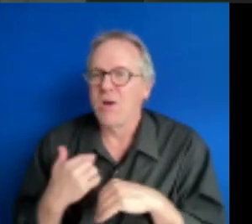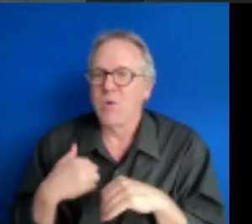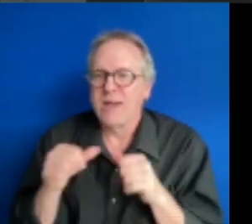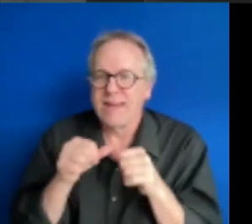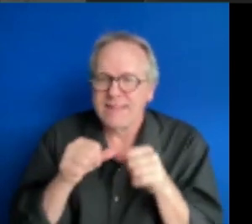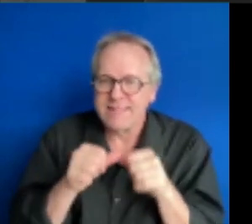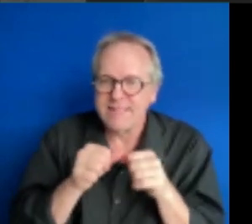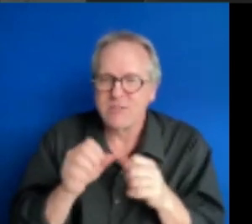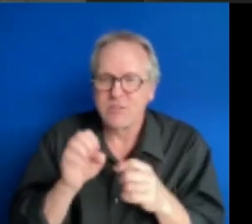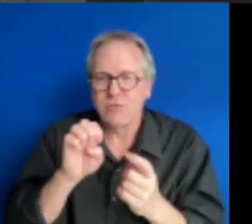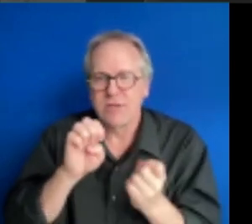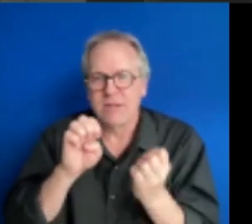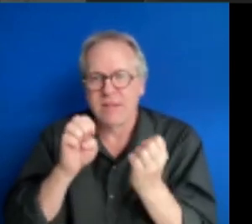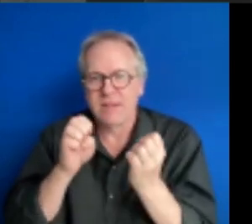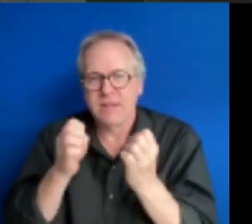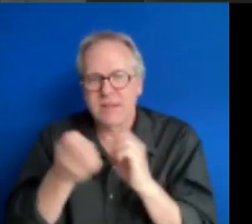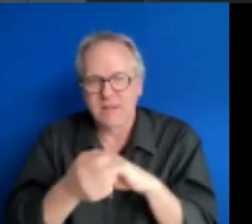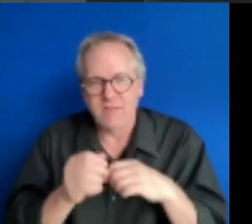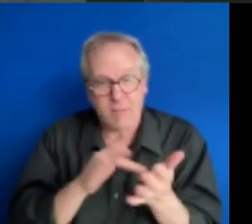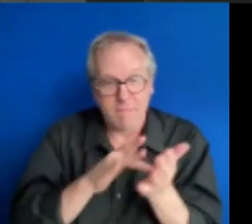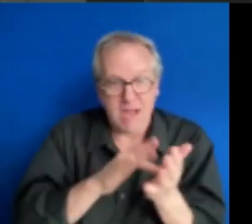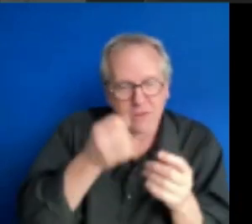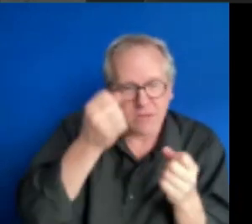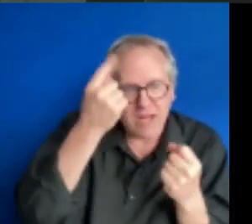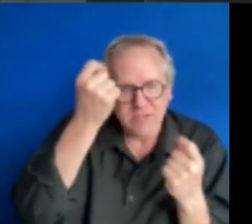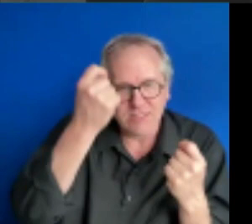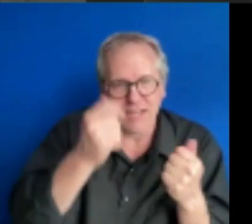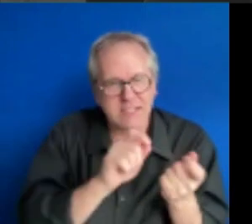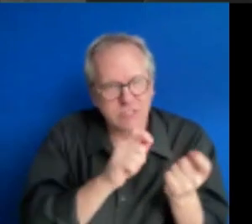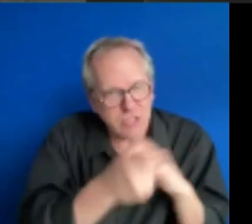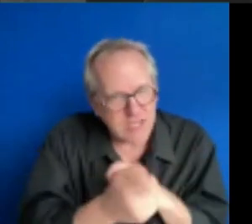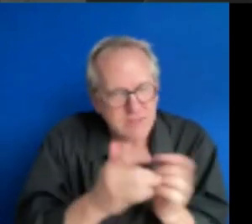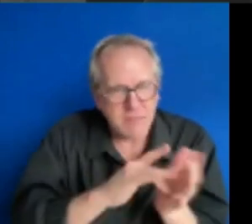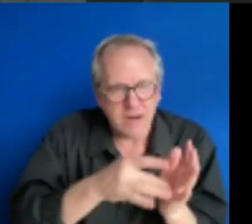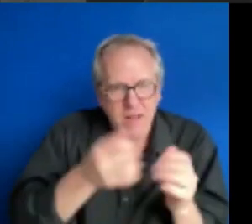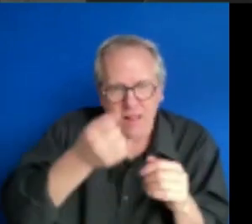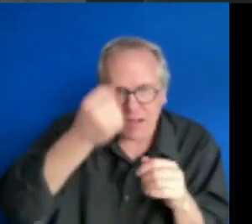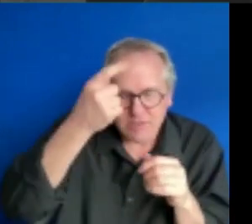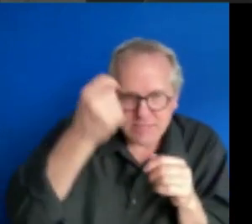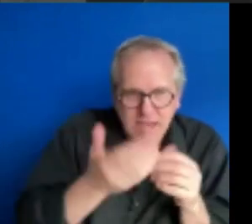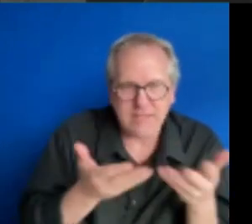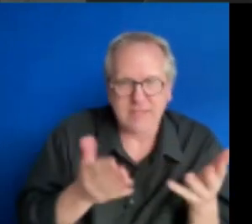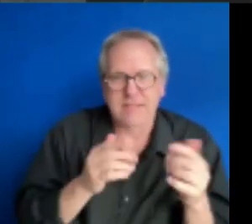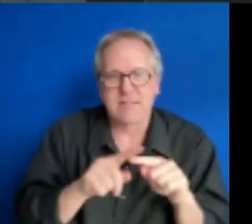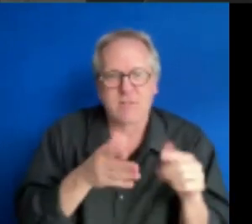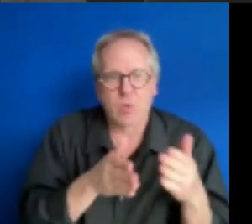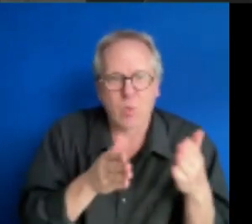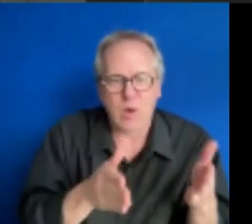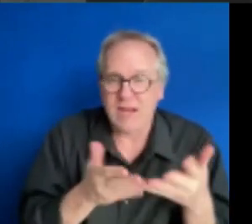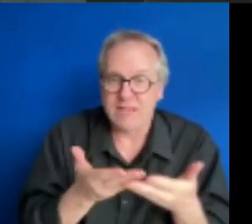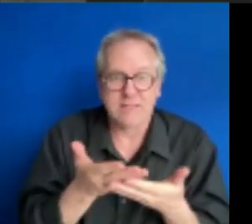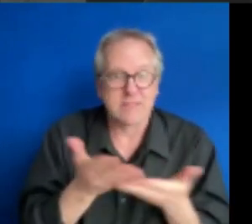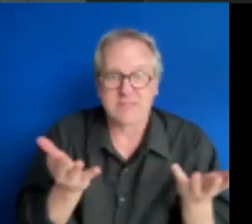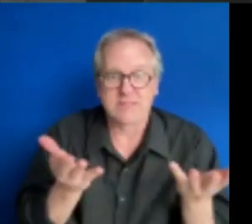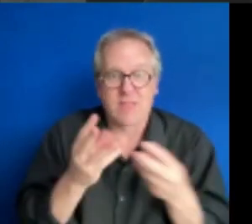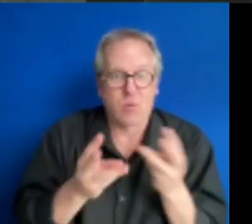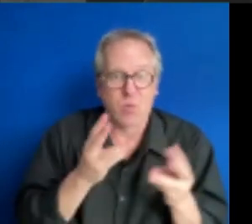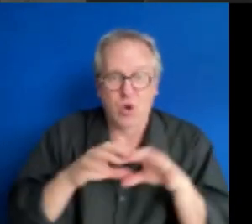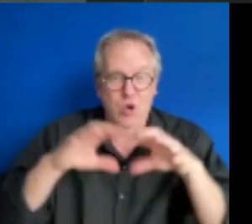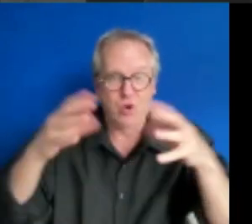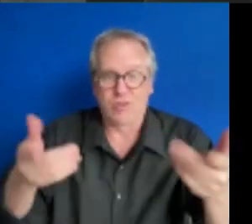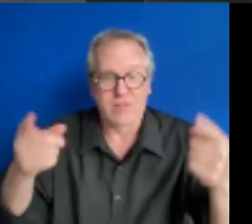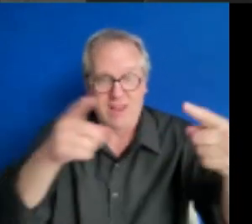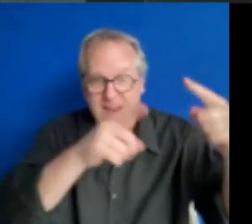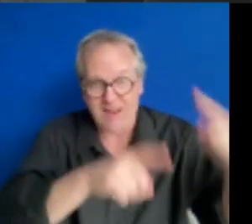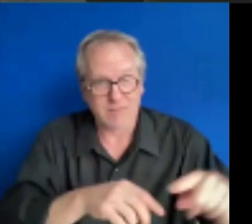evolve in our medical understandings and in all the ways in which our world is